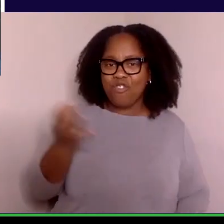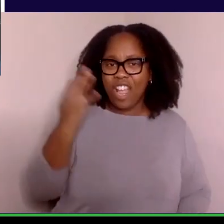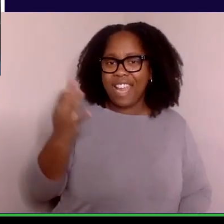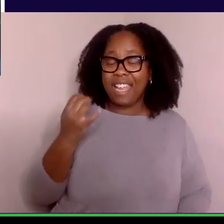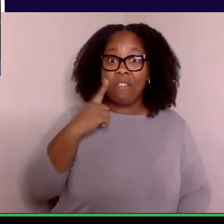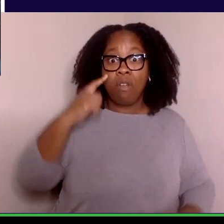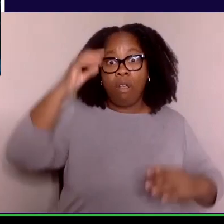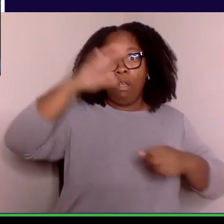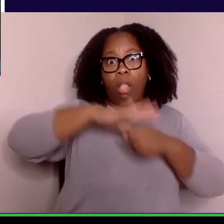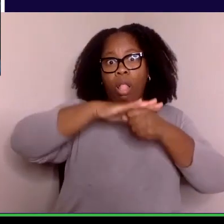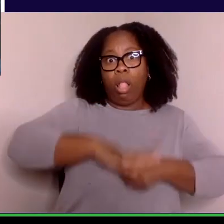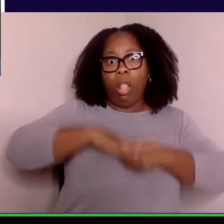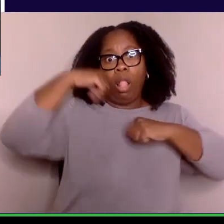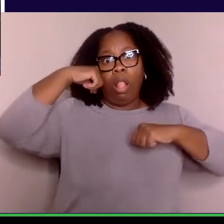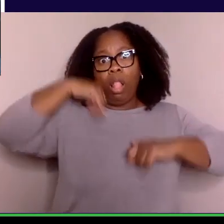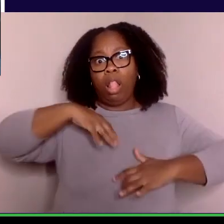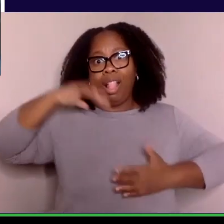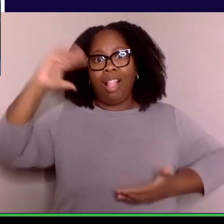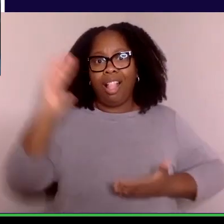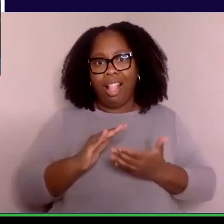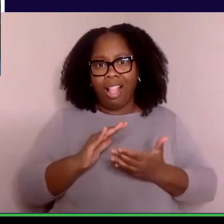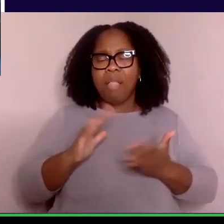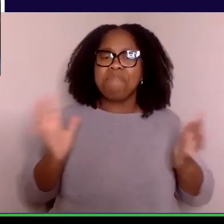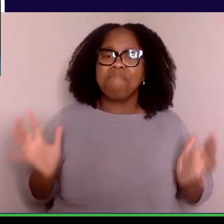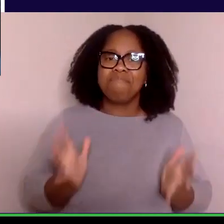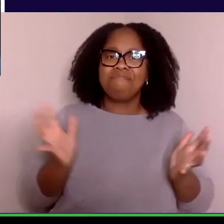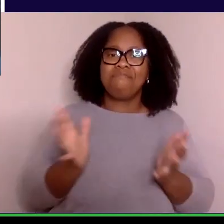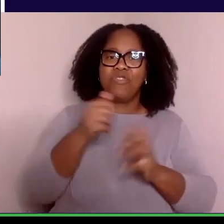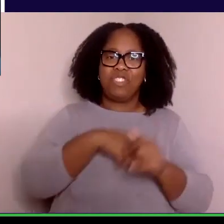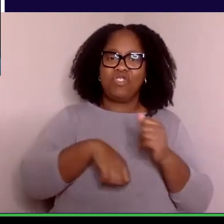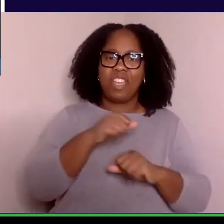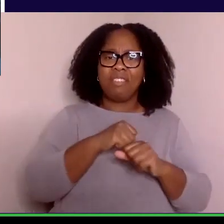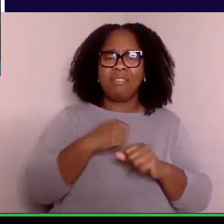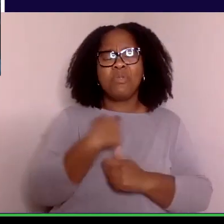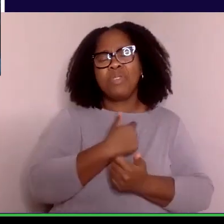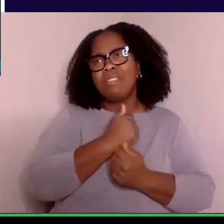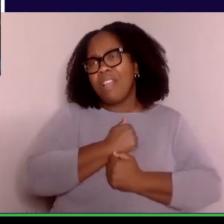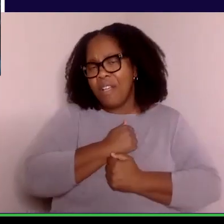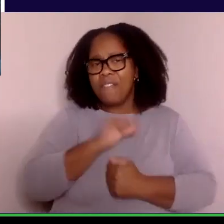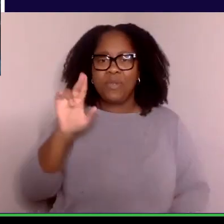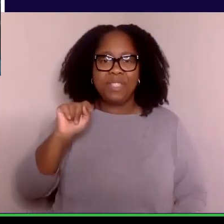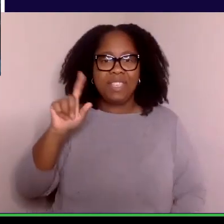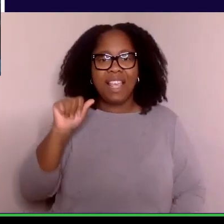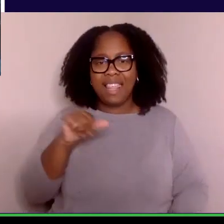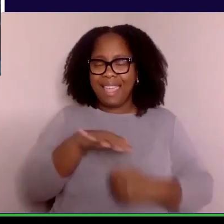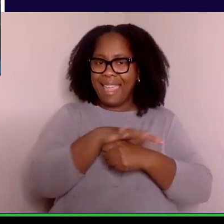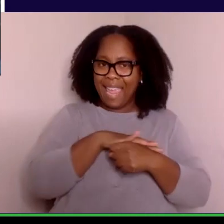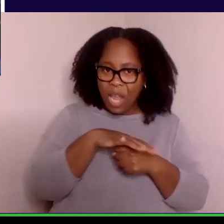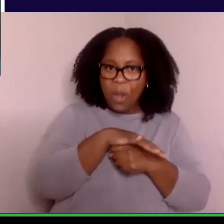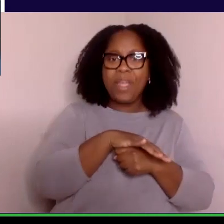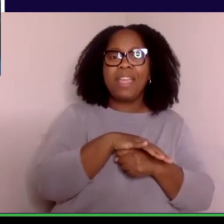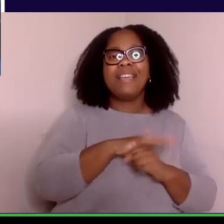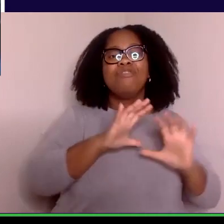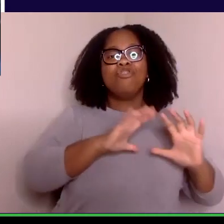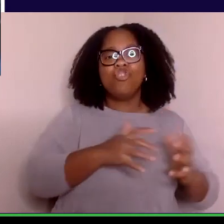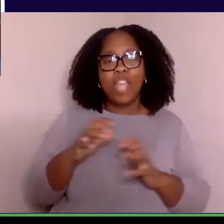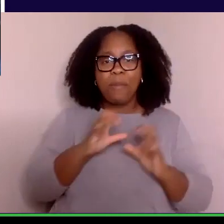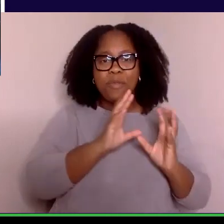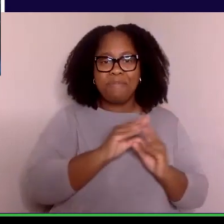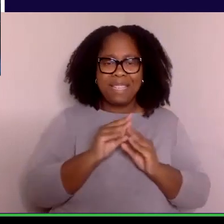and motivate each other. We love our UTLA area meetings and our UTLA chapter meetings, but